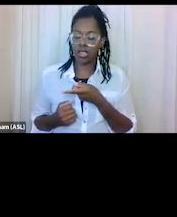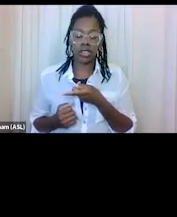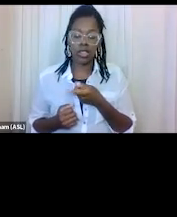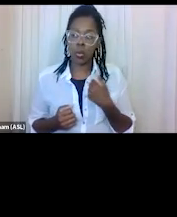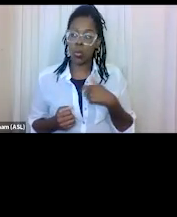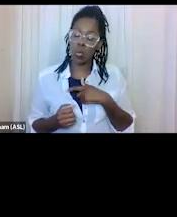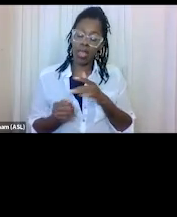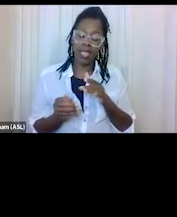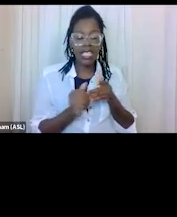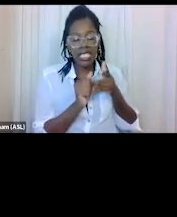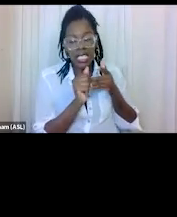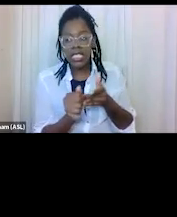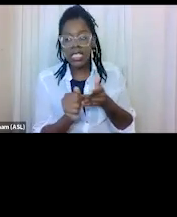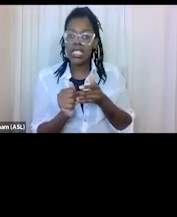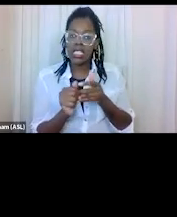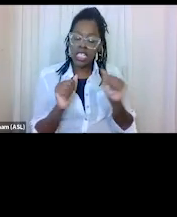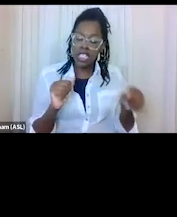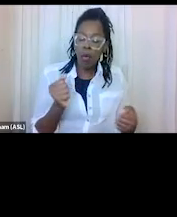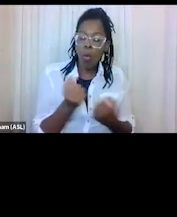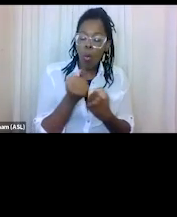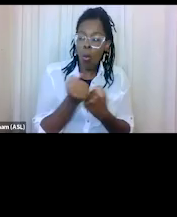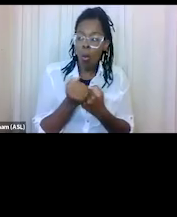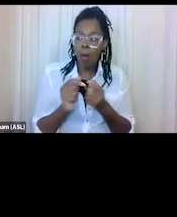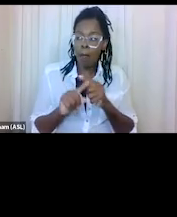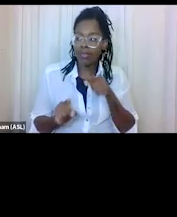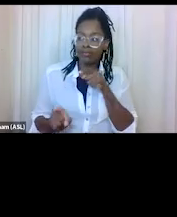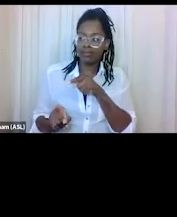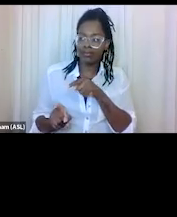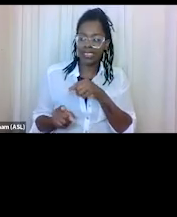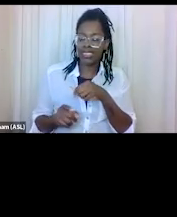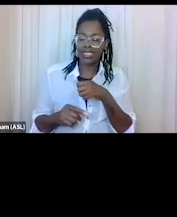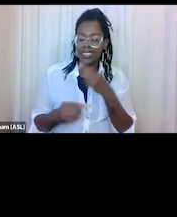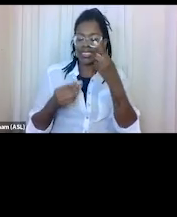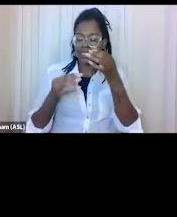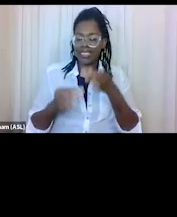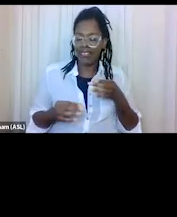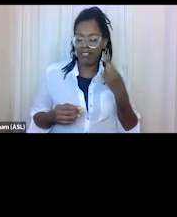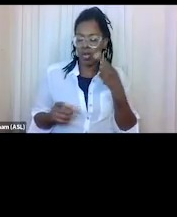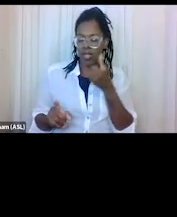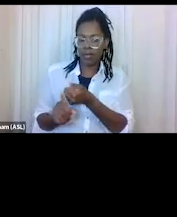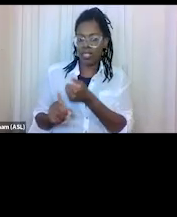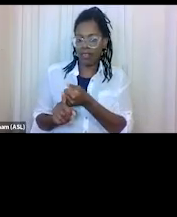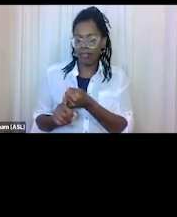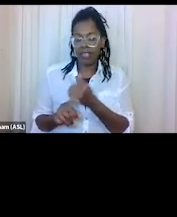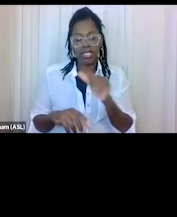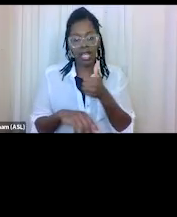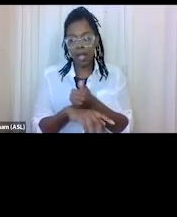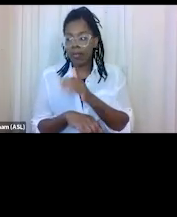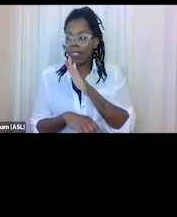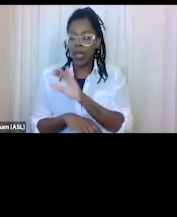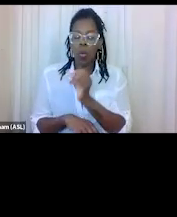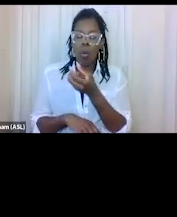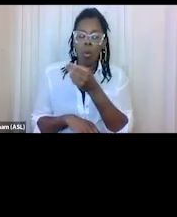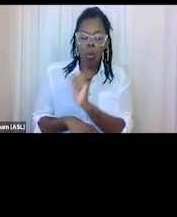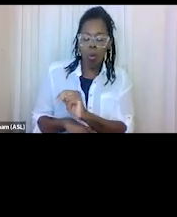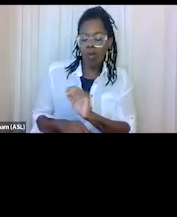they're ultimately going to make their own choices, and developmentally, this is where they're at. So establishing their own identity and challenging